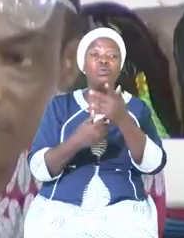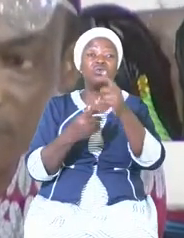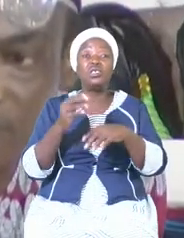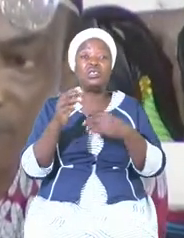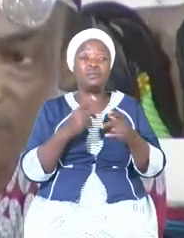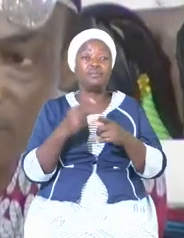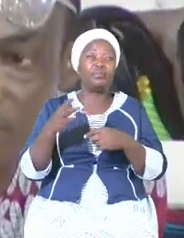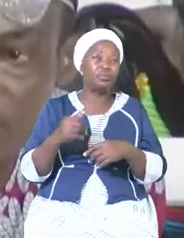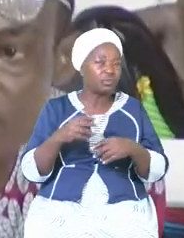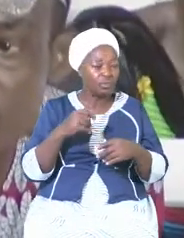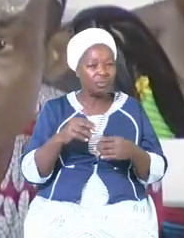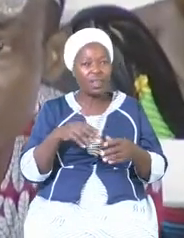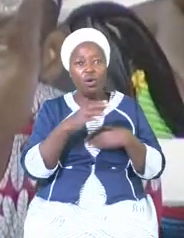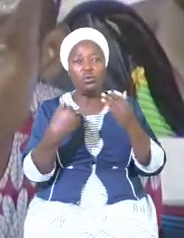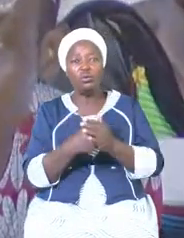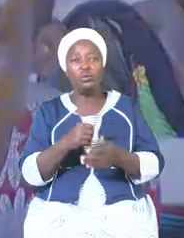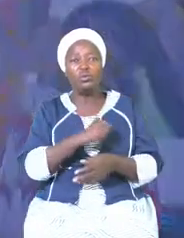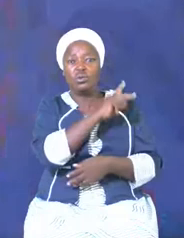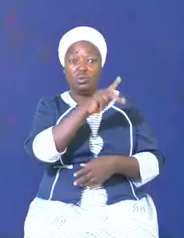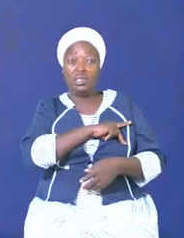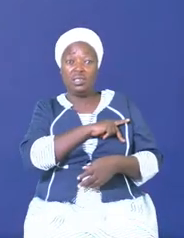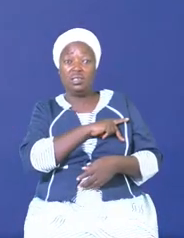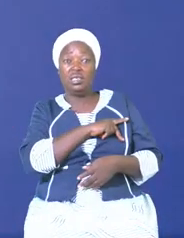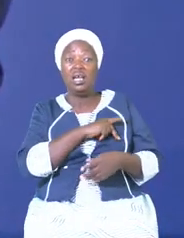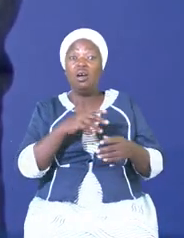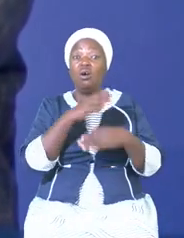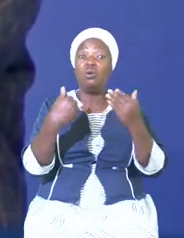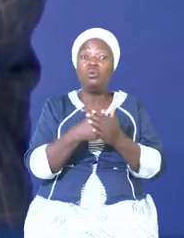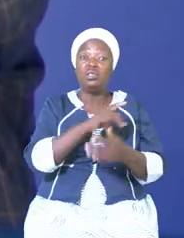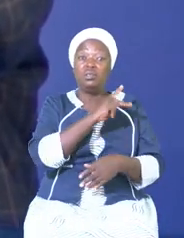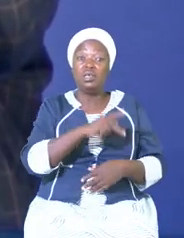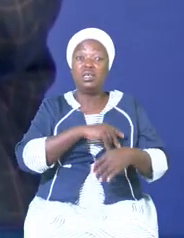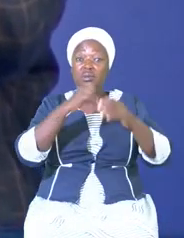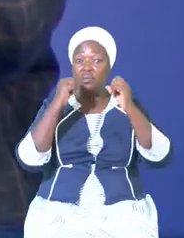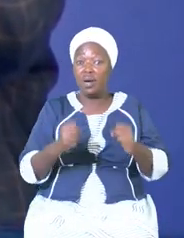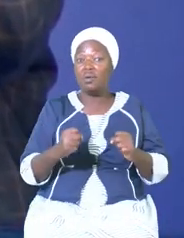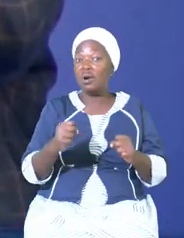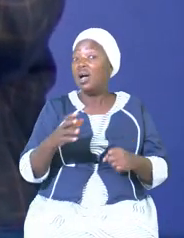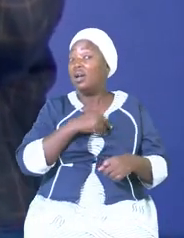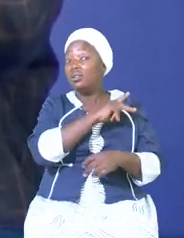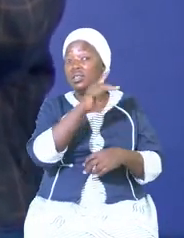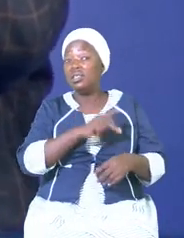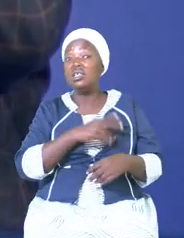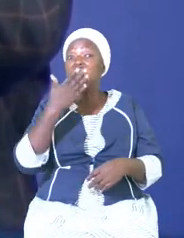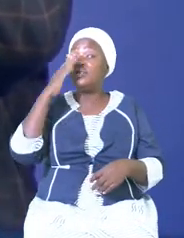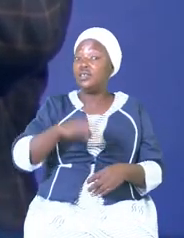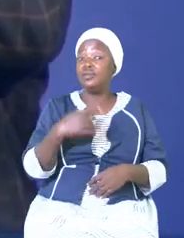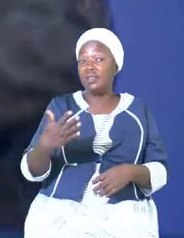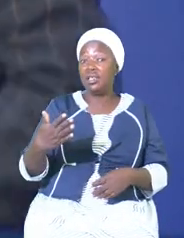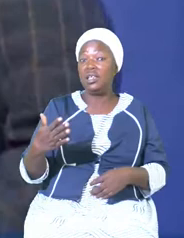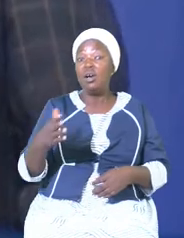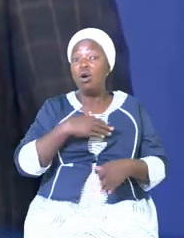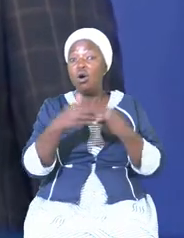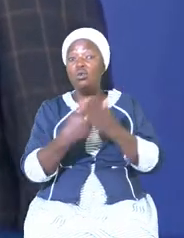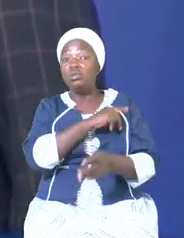every strange power, every strange evil thing, every strange poison, poisoning